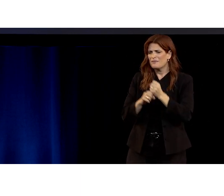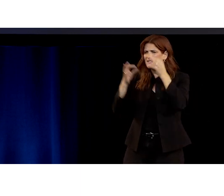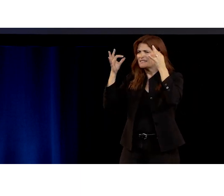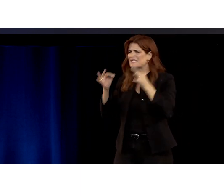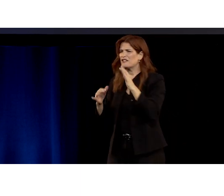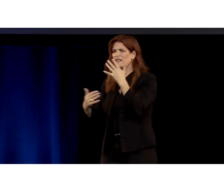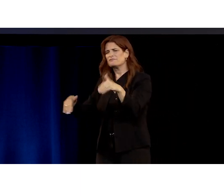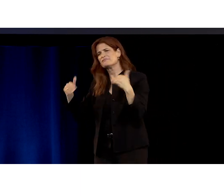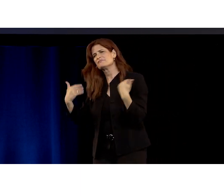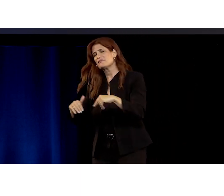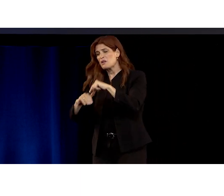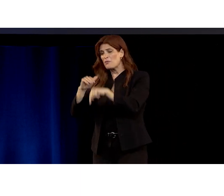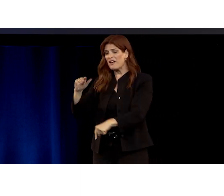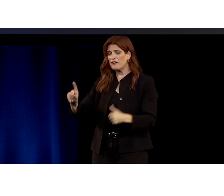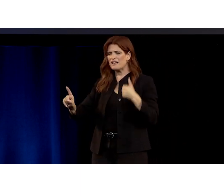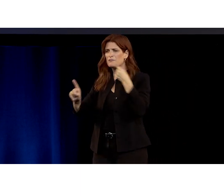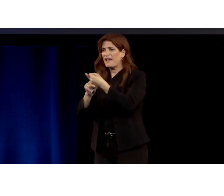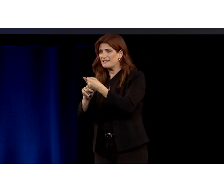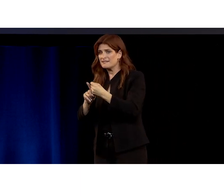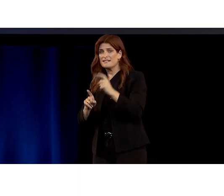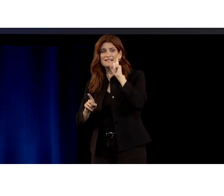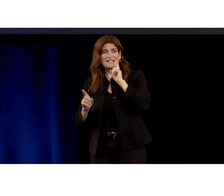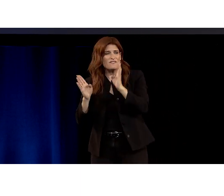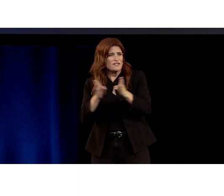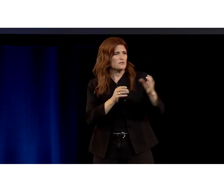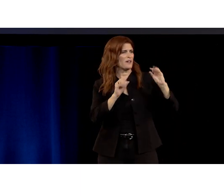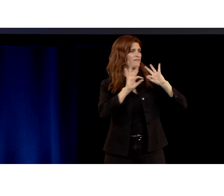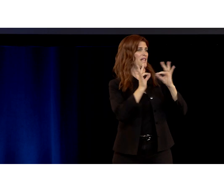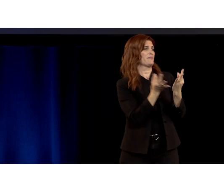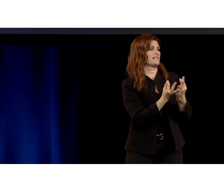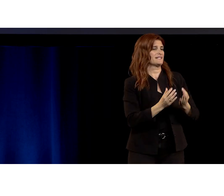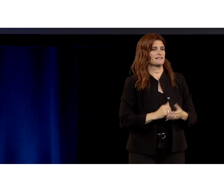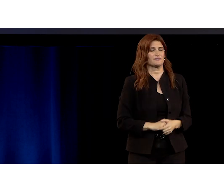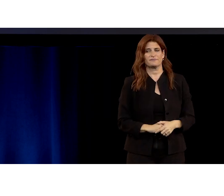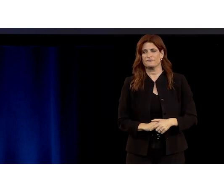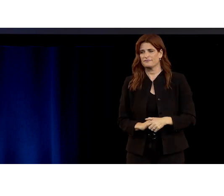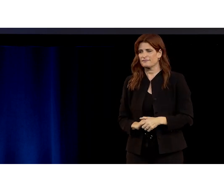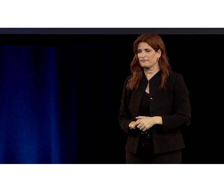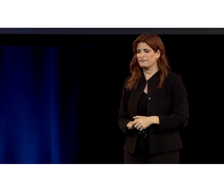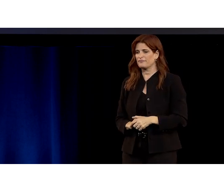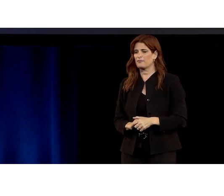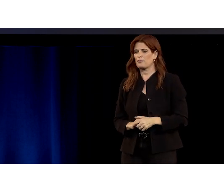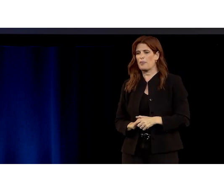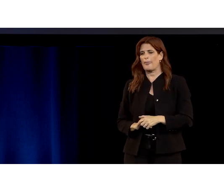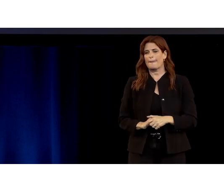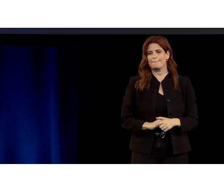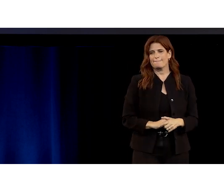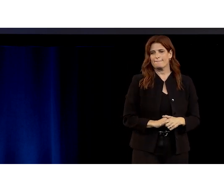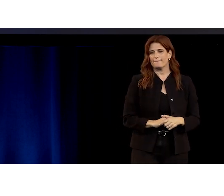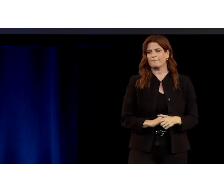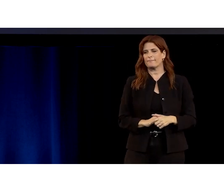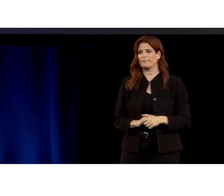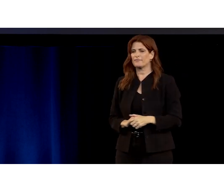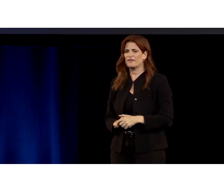culture, makes decisions that profoundly impact deaf individuals and their families.